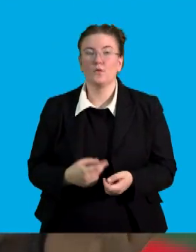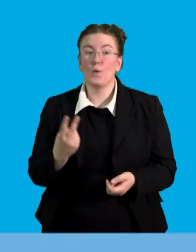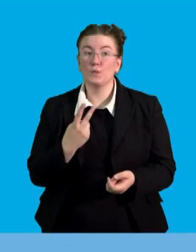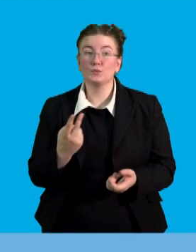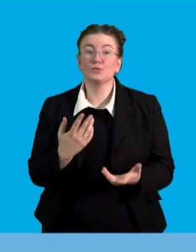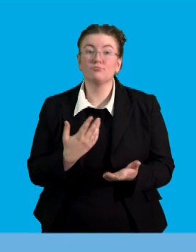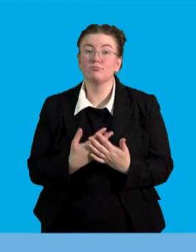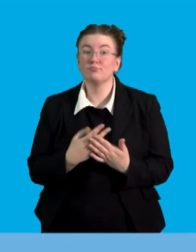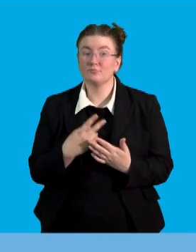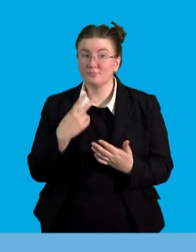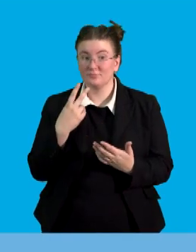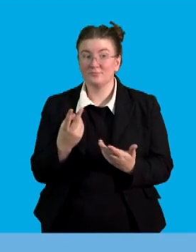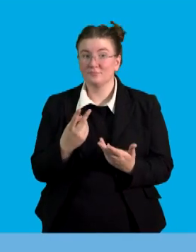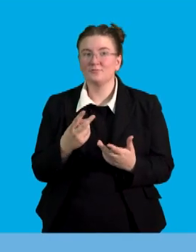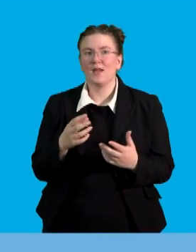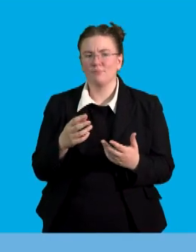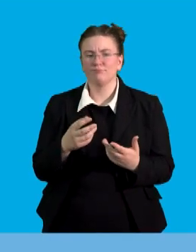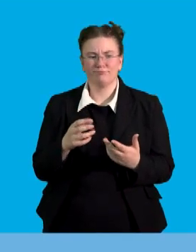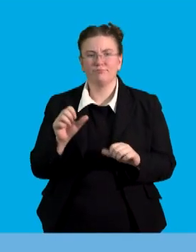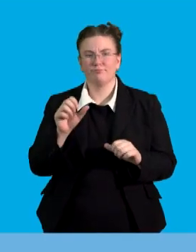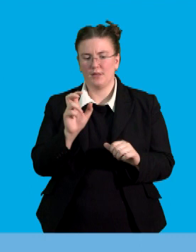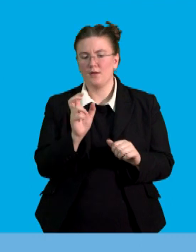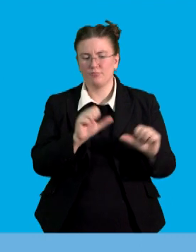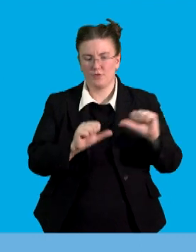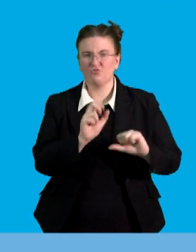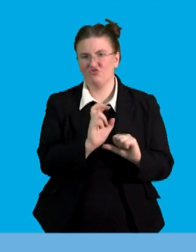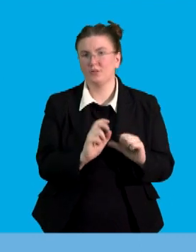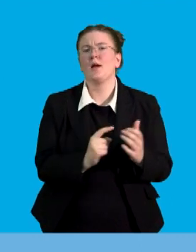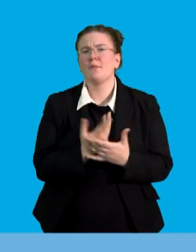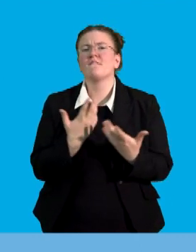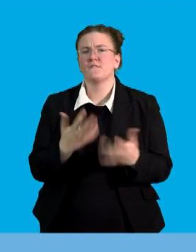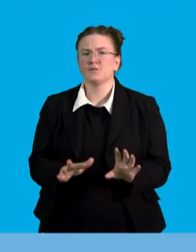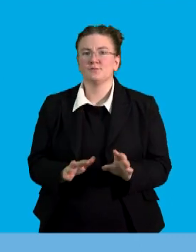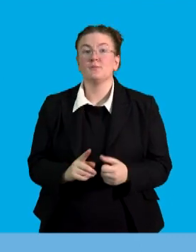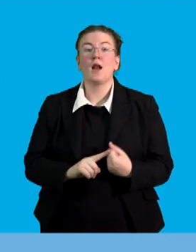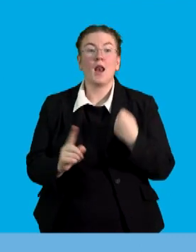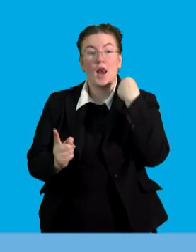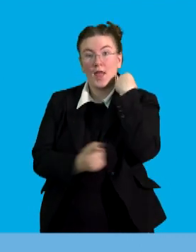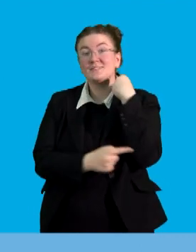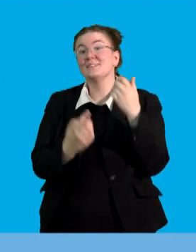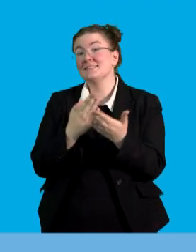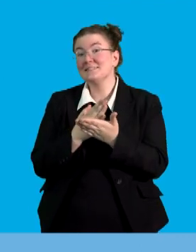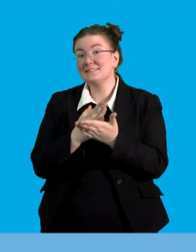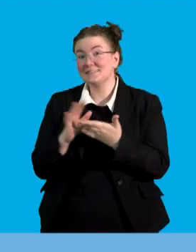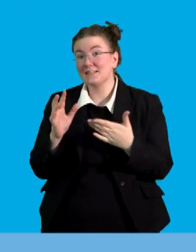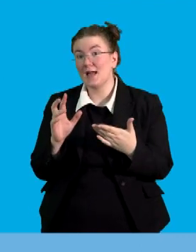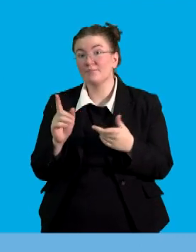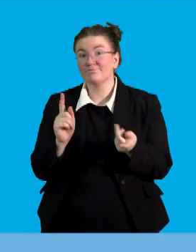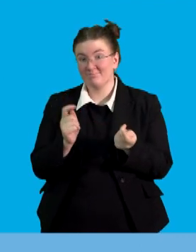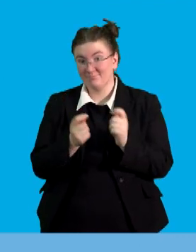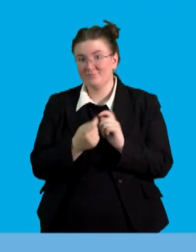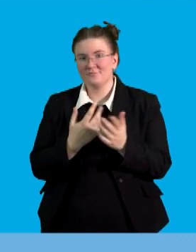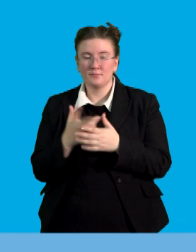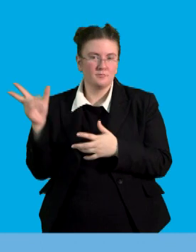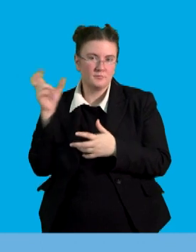safely say that a chemical reaction has taken place. And then lastly, some chemical changes can be heard. For an